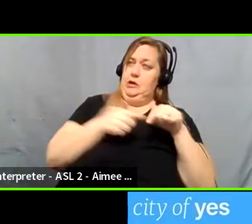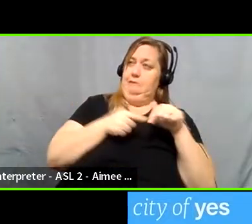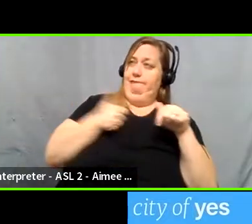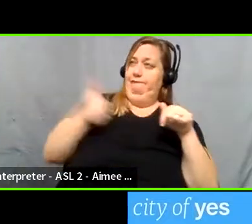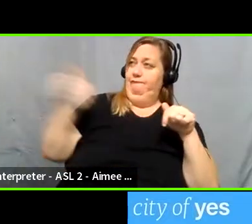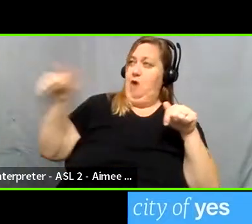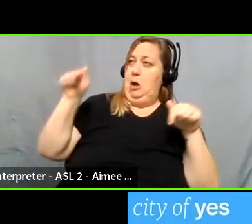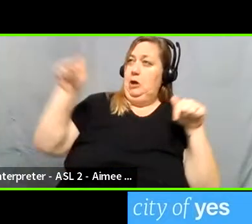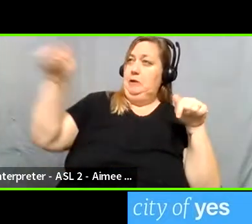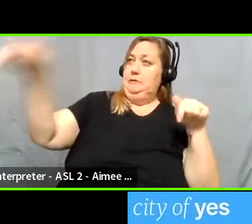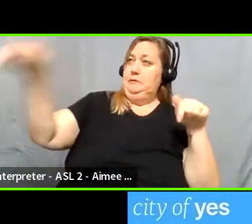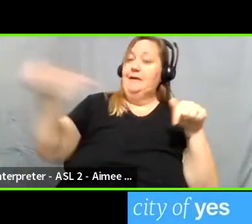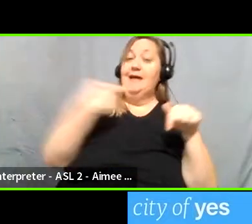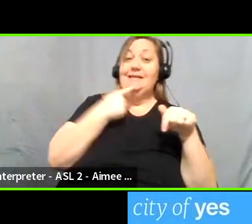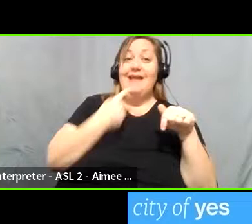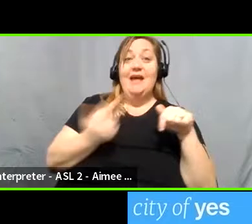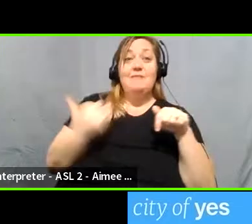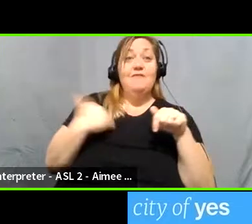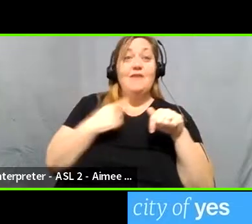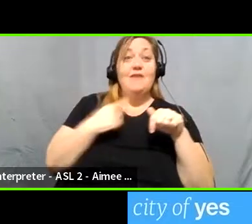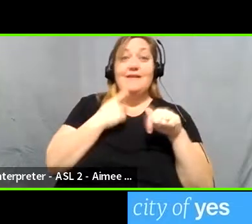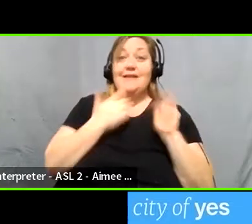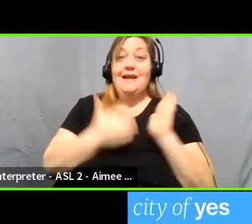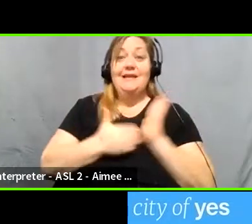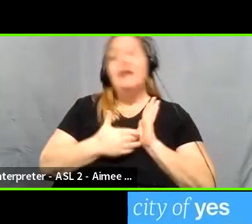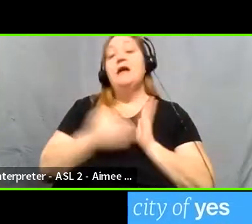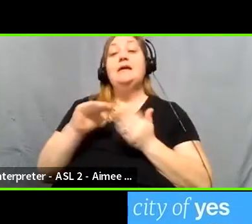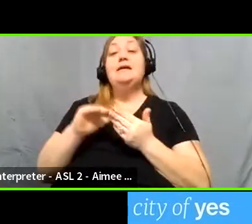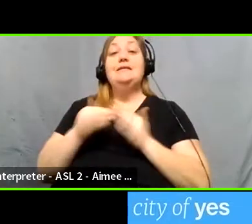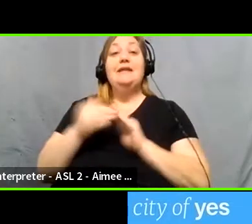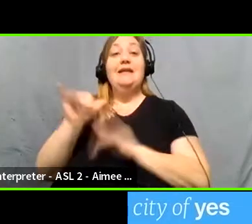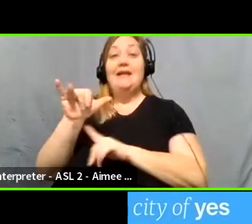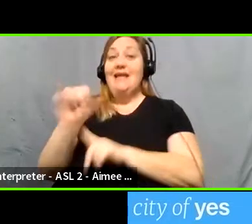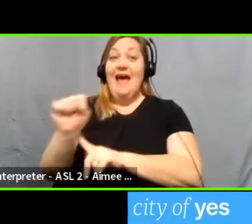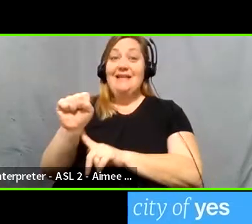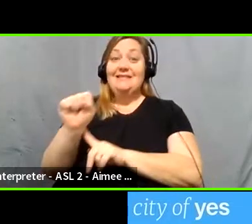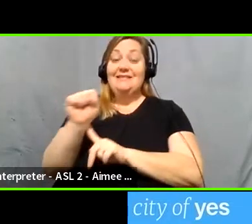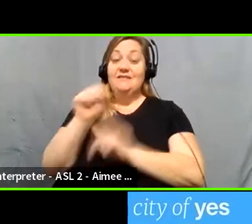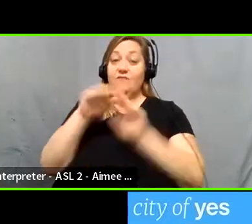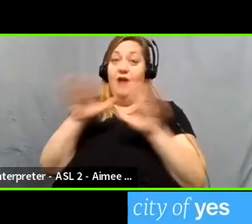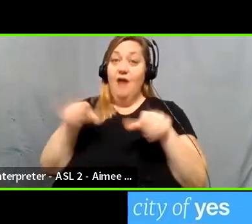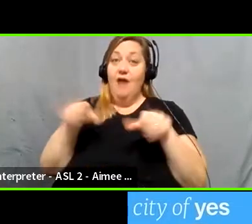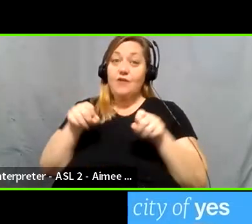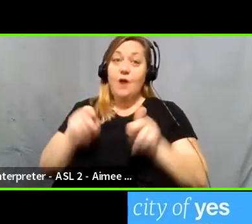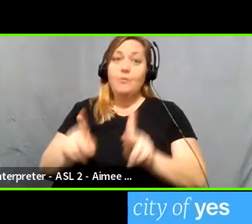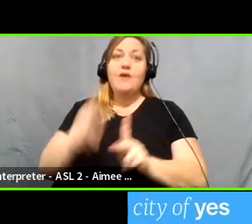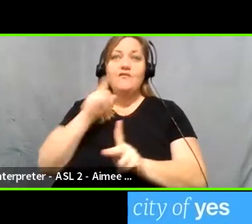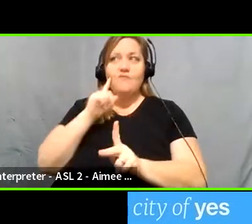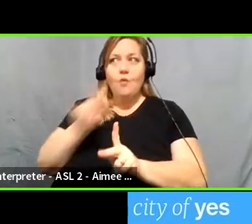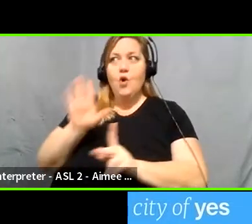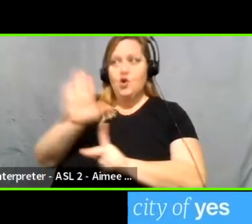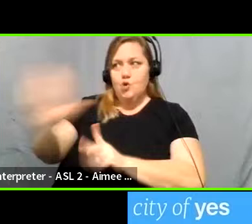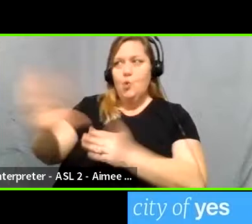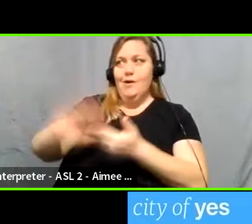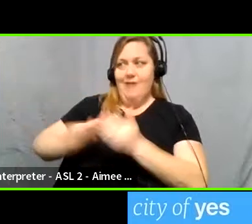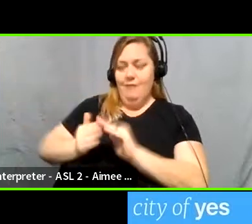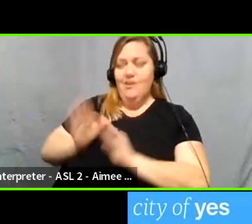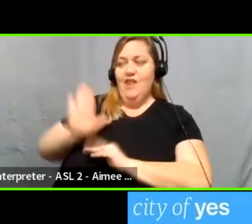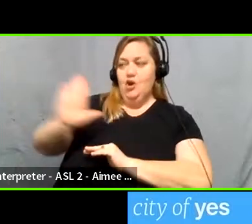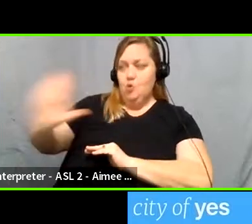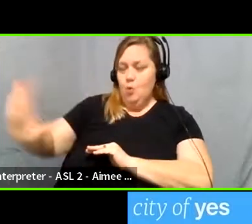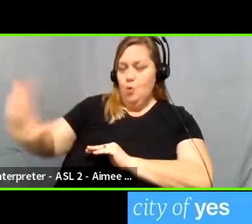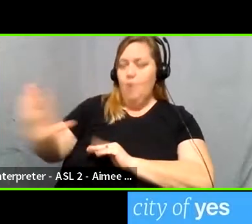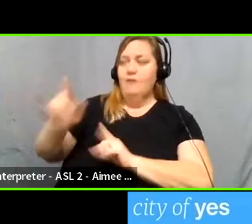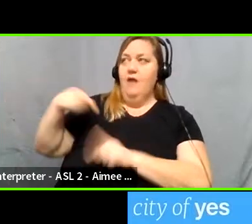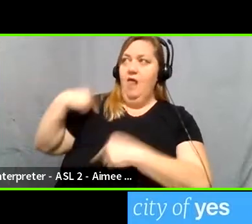I've said it before and I'll say it again. City of Yes for Housing Opportunity is for neighborhoods like yours that have been,